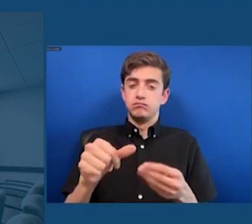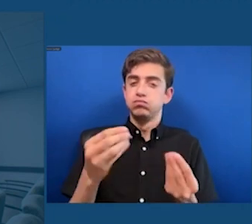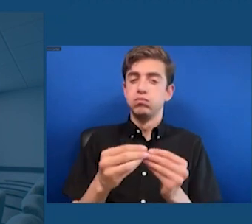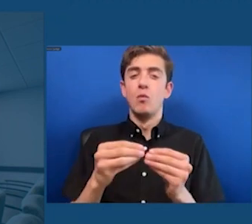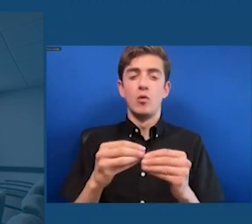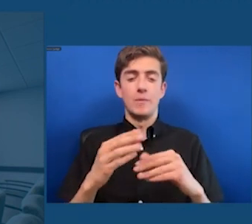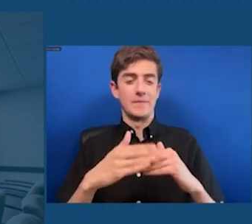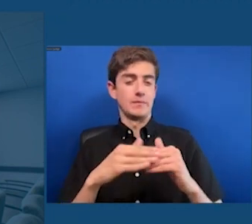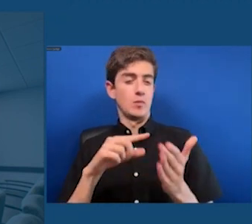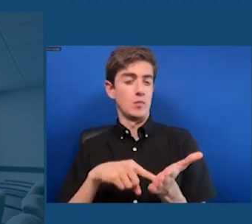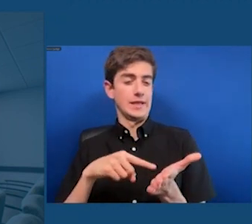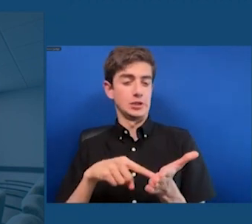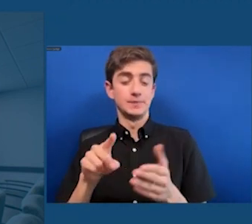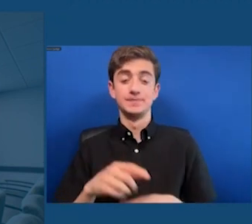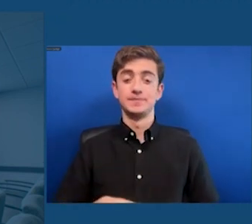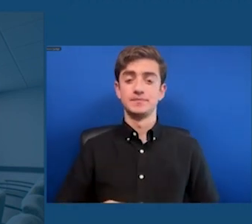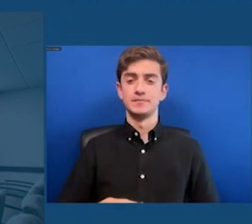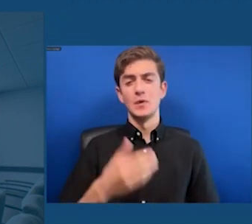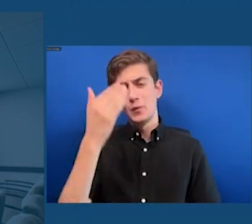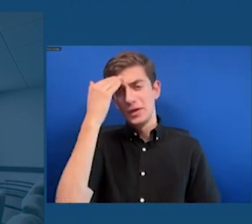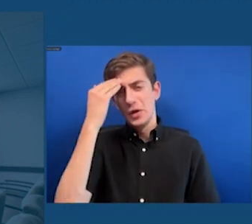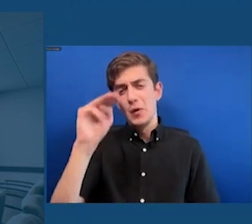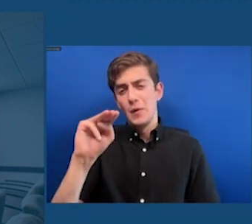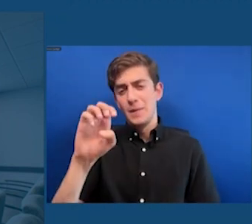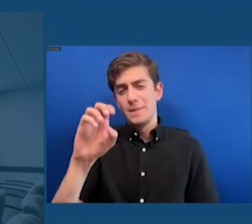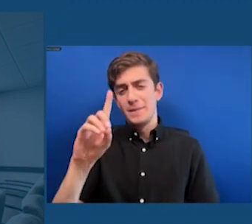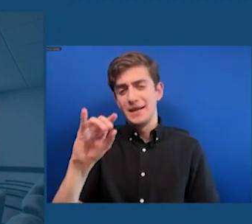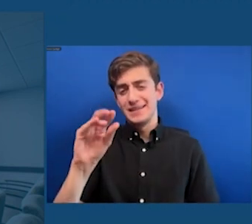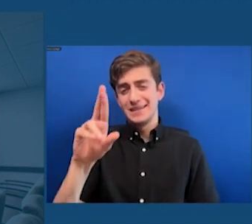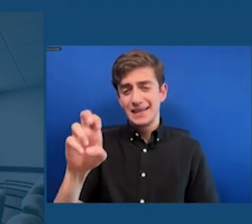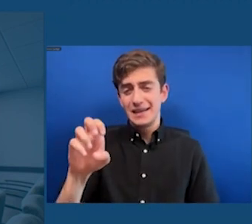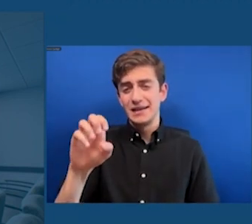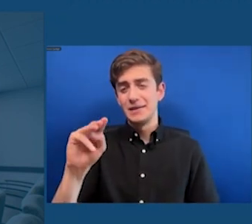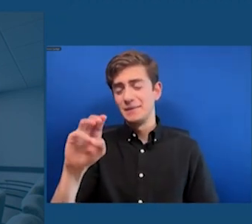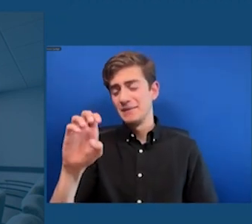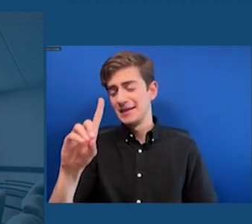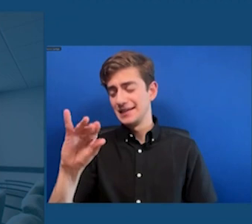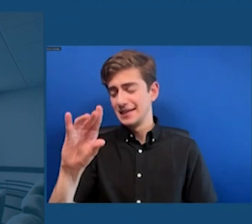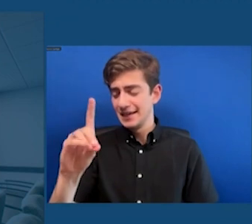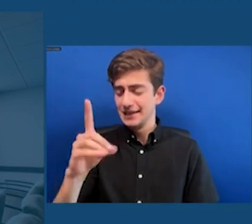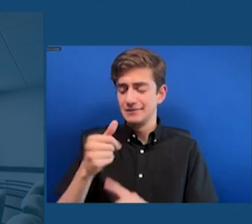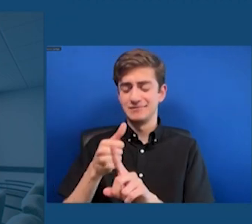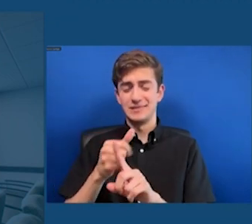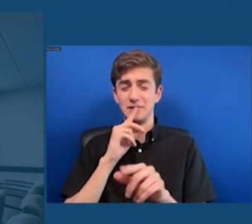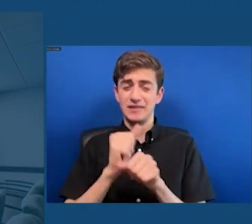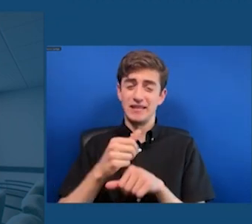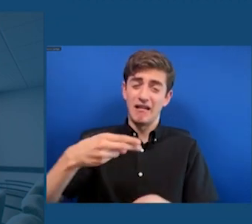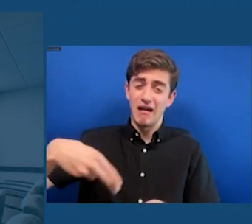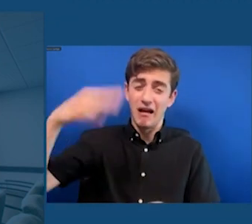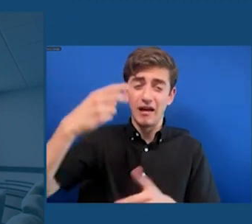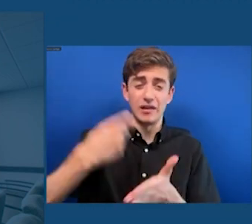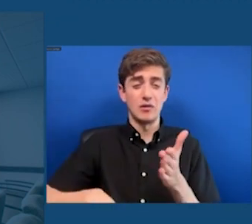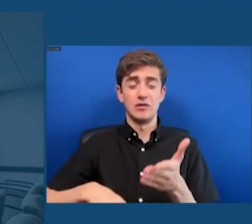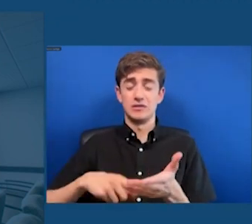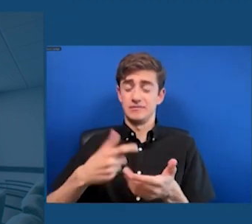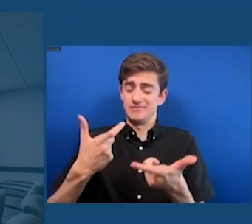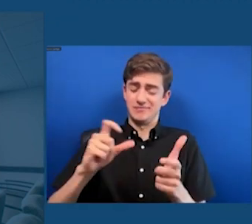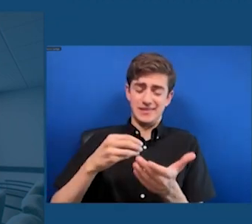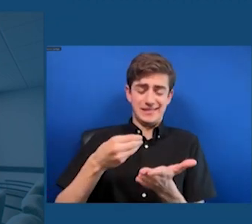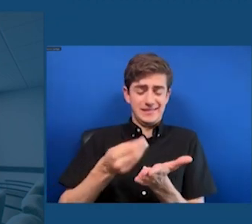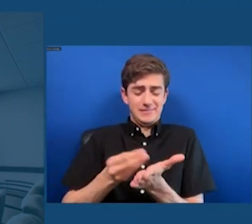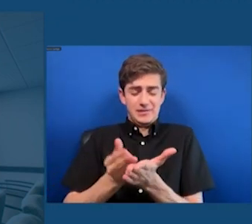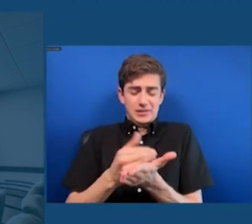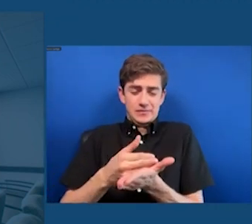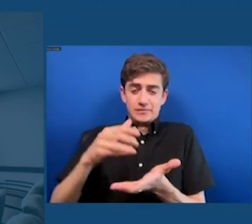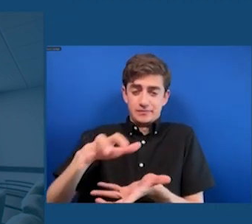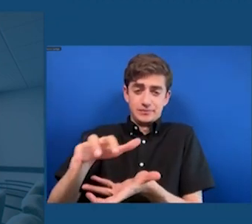have a responsibility to rein in these costs. Because even though this year our revenues are higher than anticipated, we can't